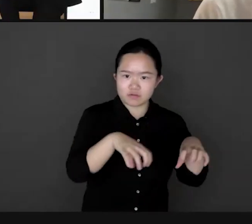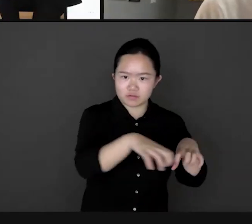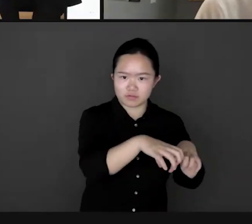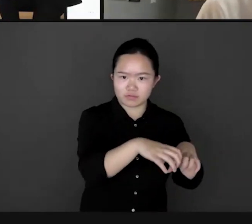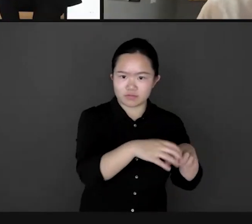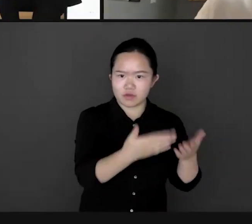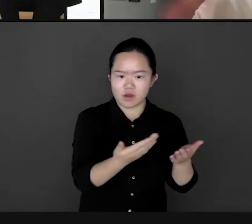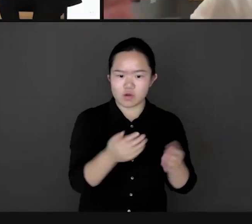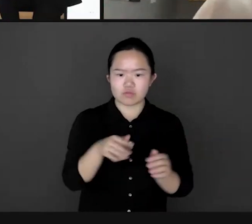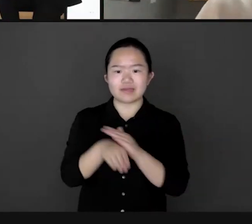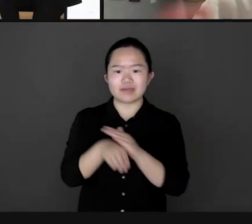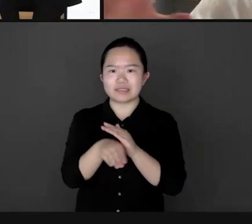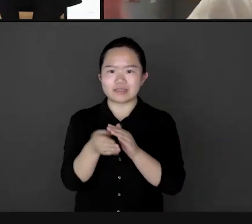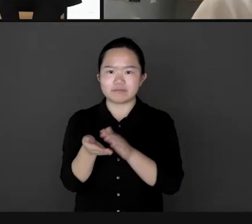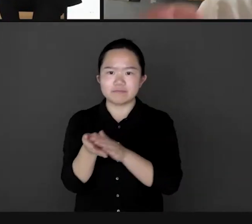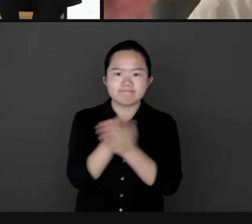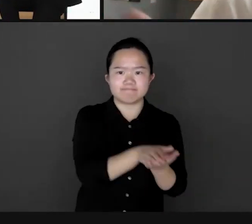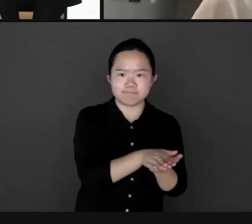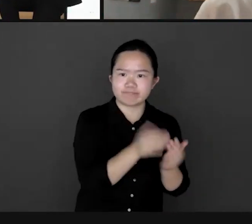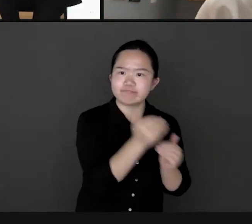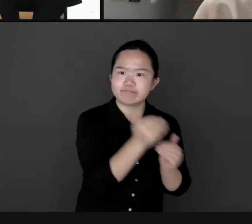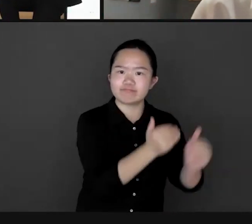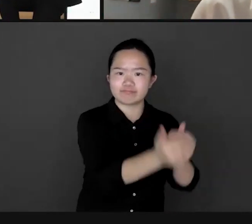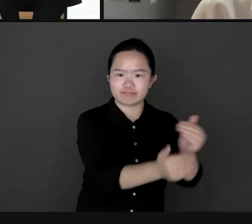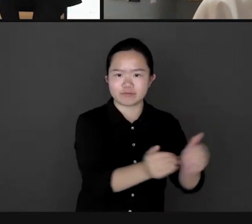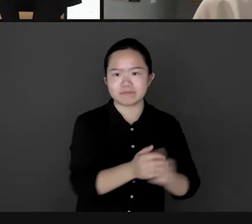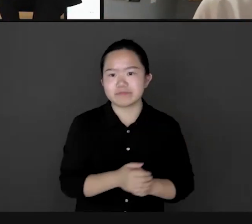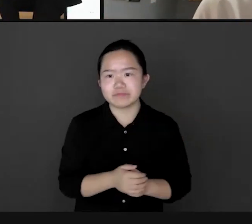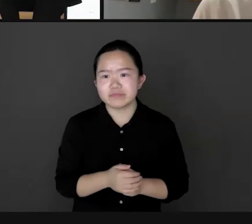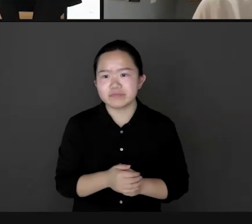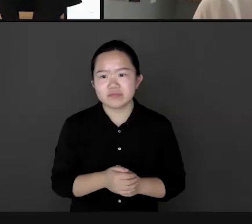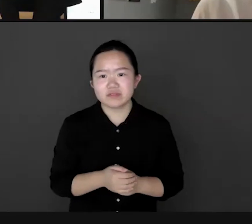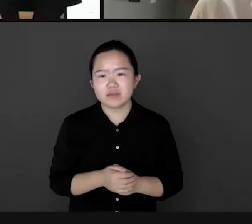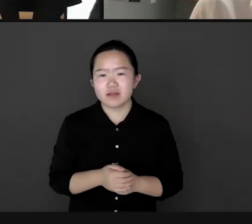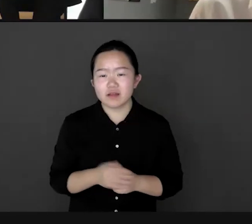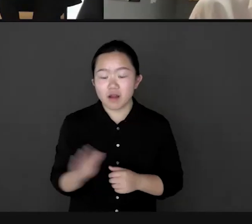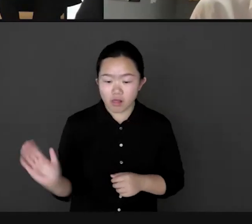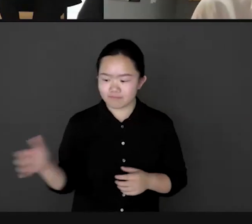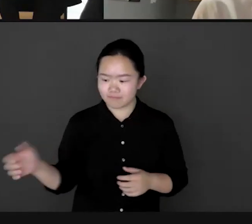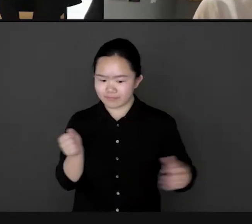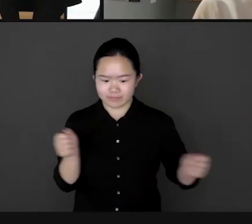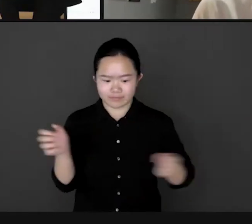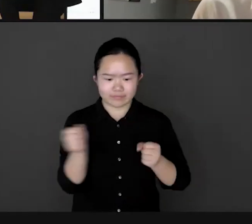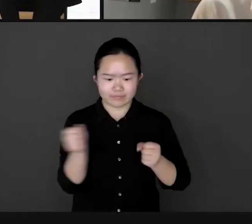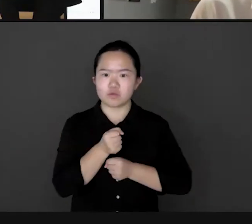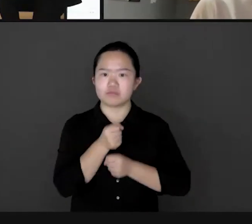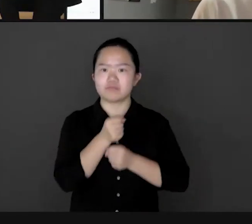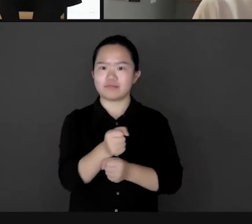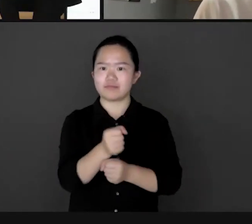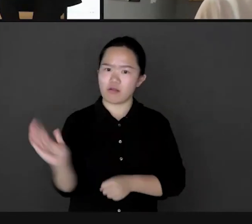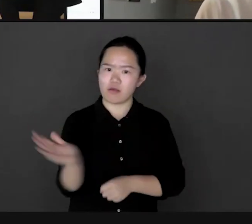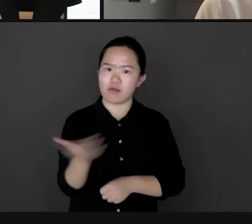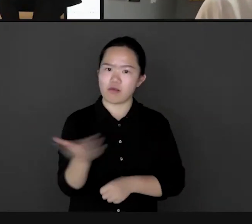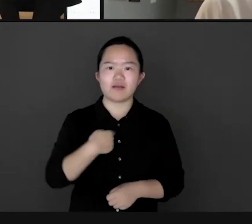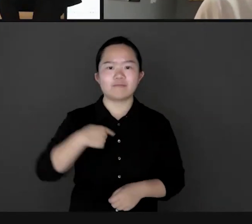are becoming a member and creating their own community of practice. And I think it's a good news. It's a good news that it's growing.